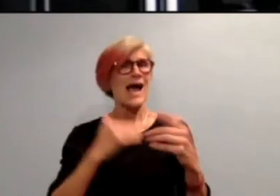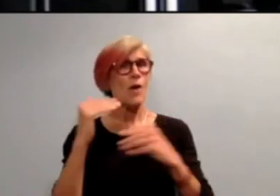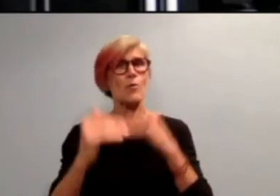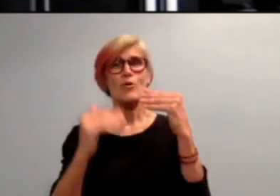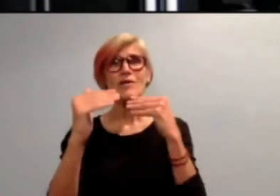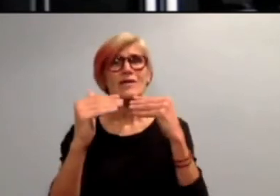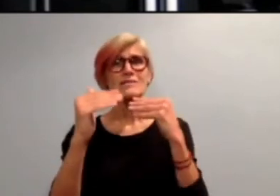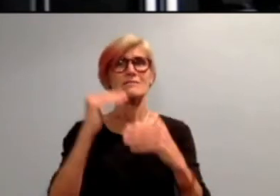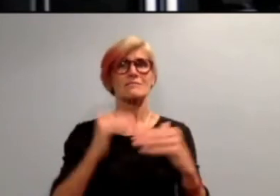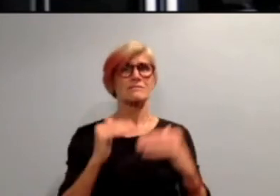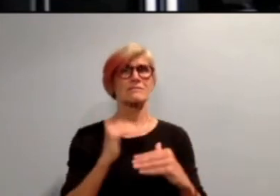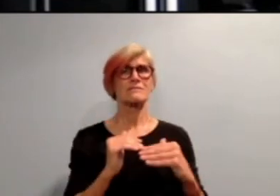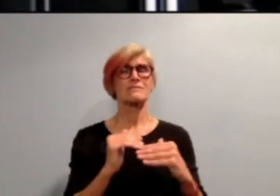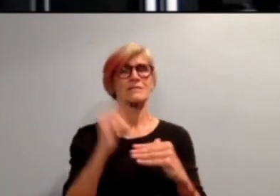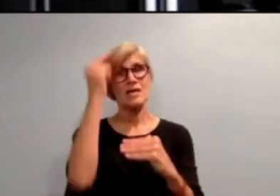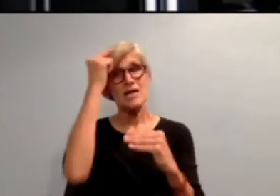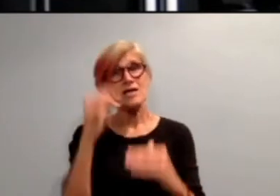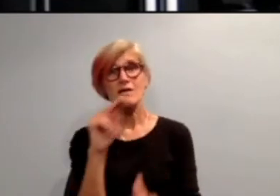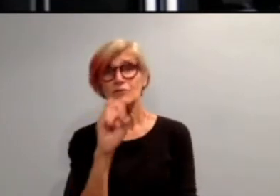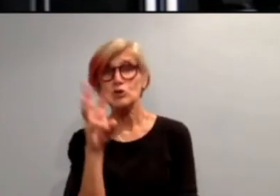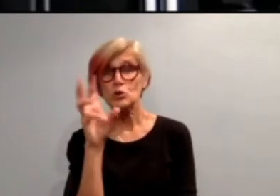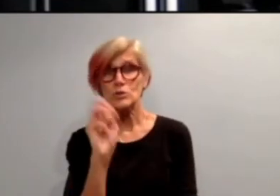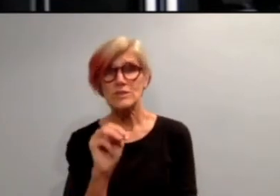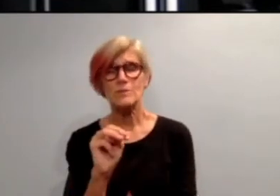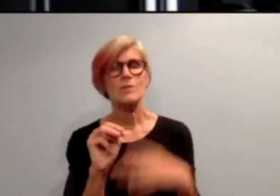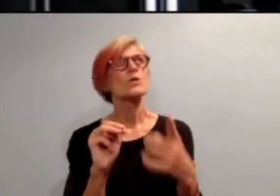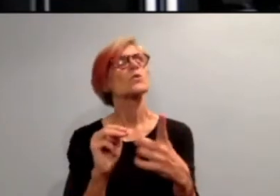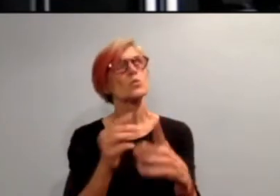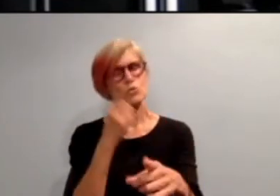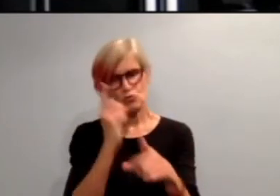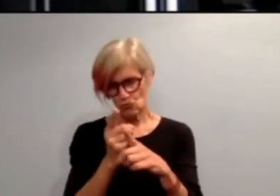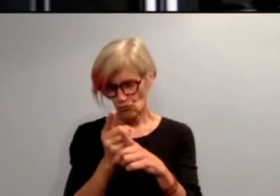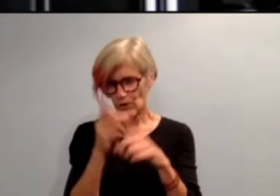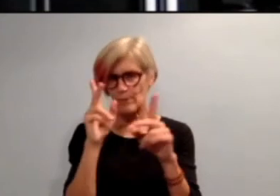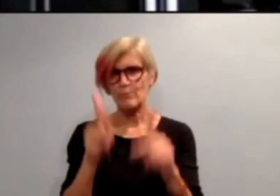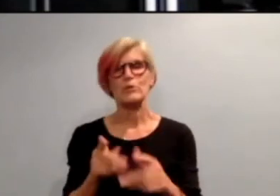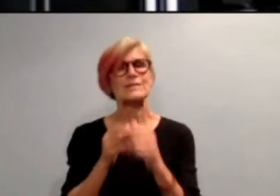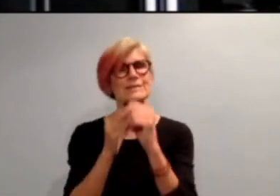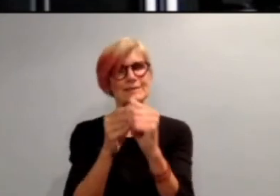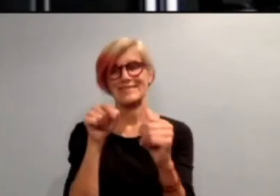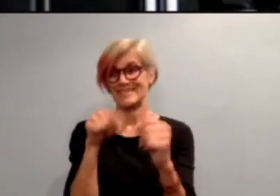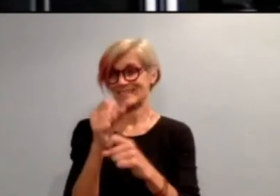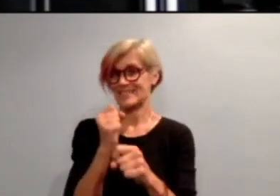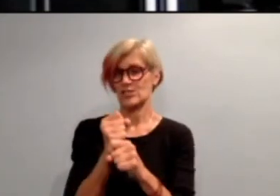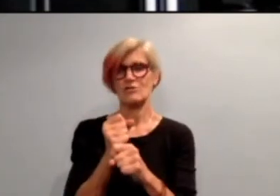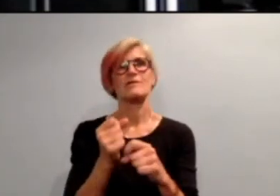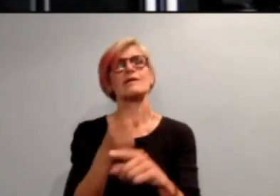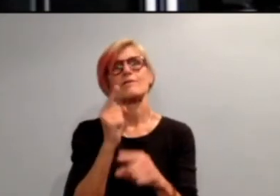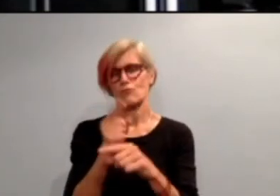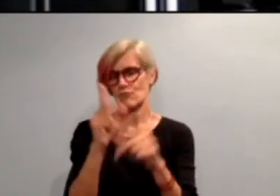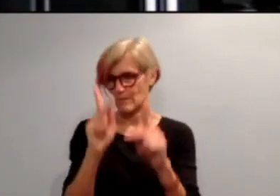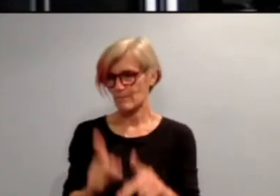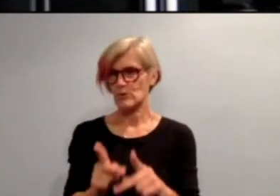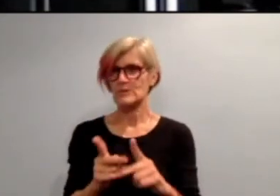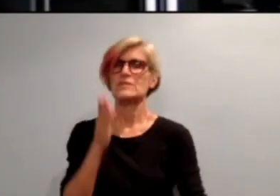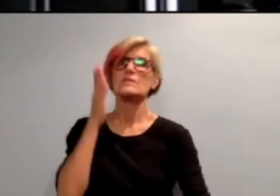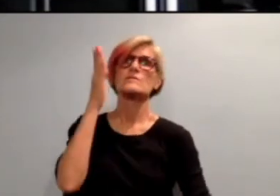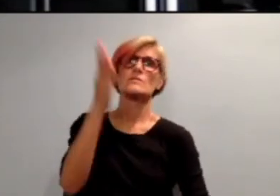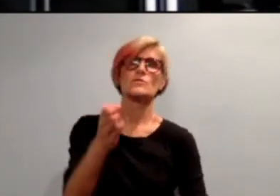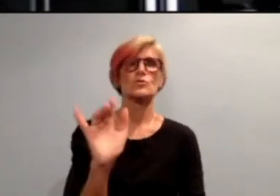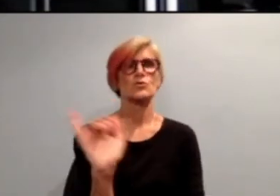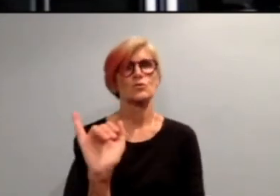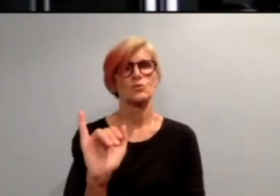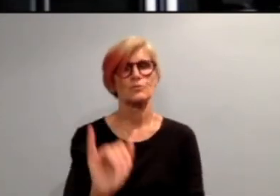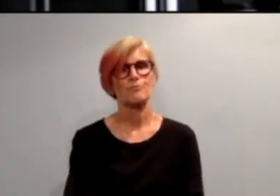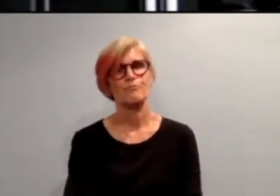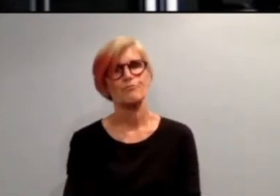right person to lead us during this incredible and difficult year. He is the right person to lead us into better days ahead.